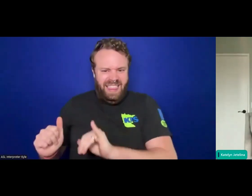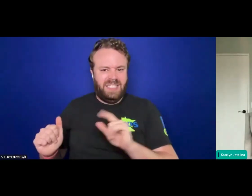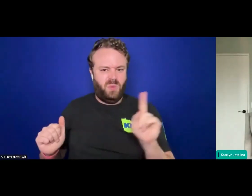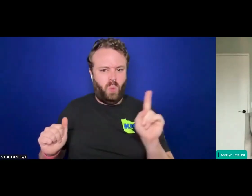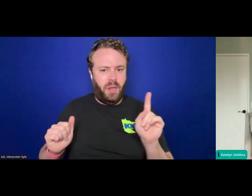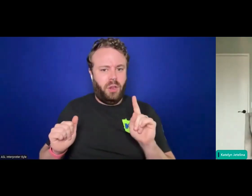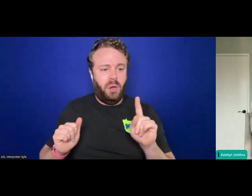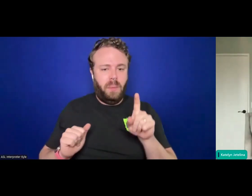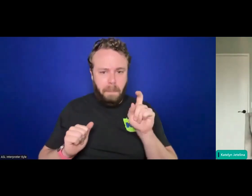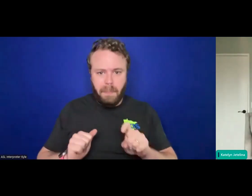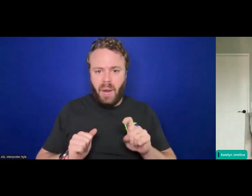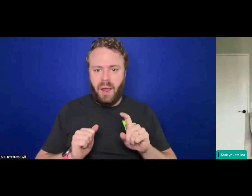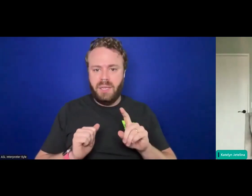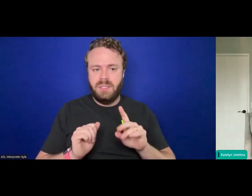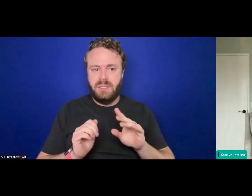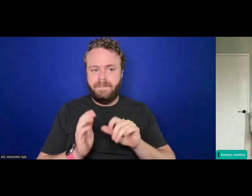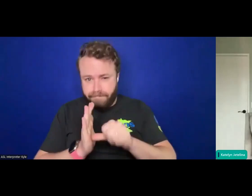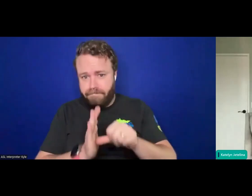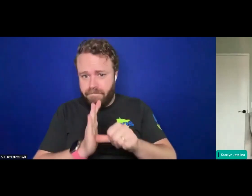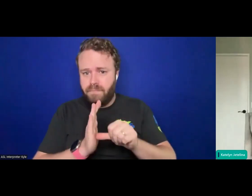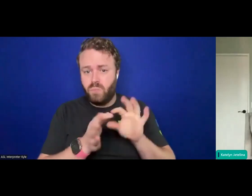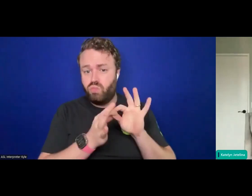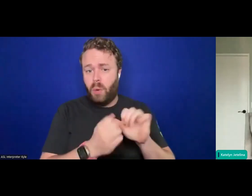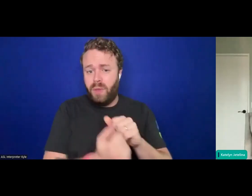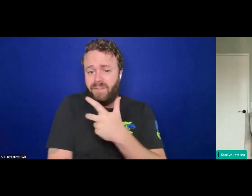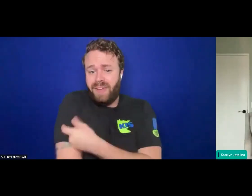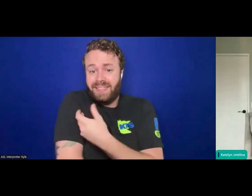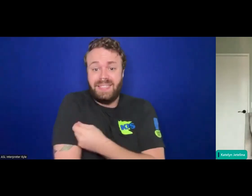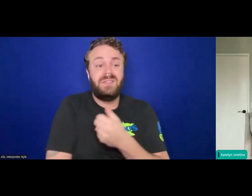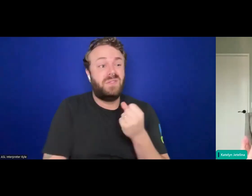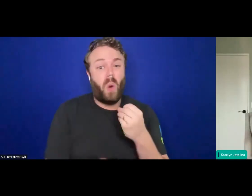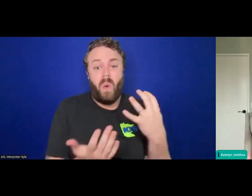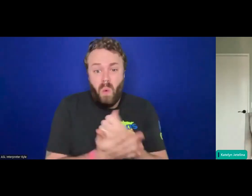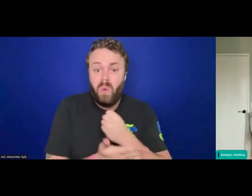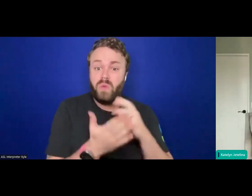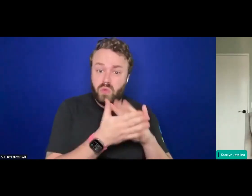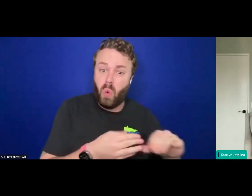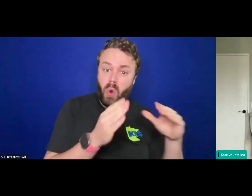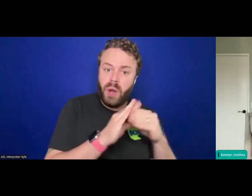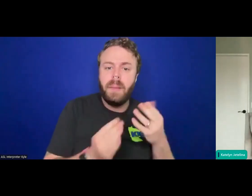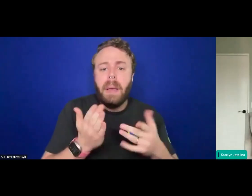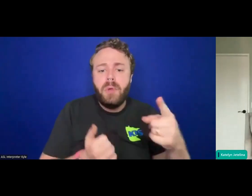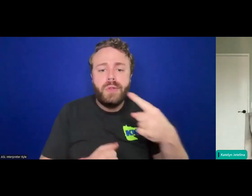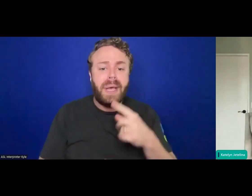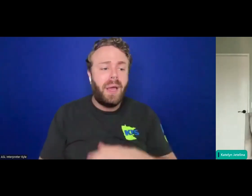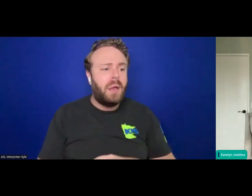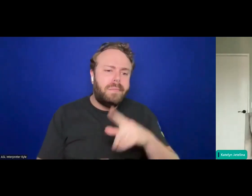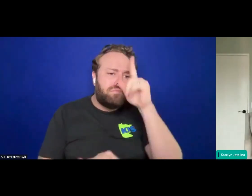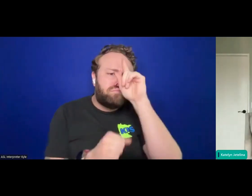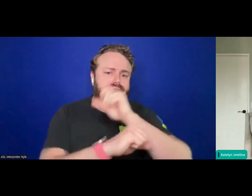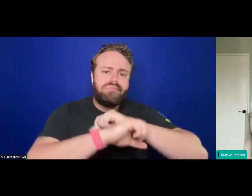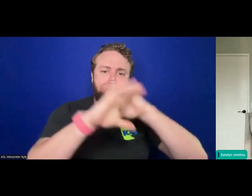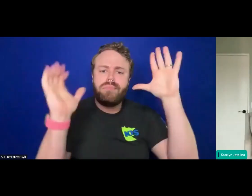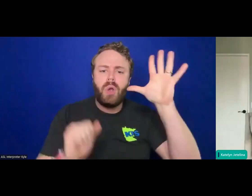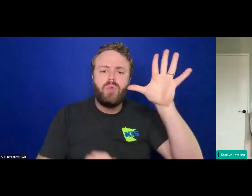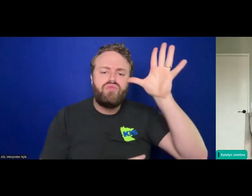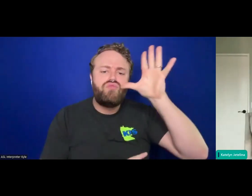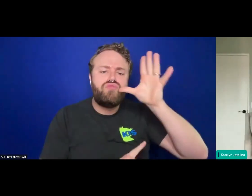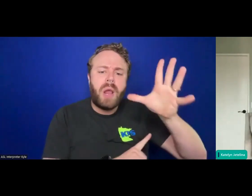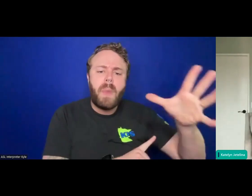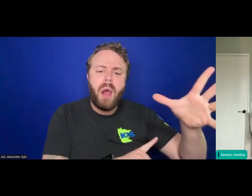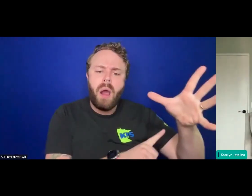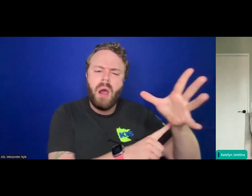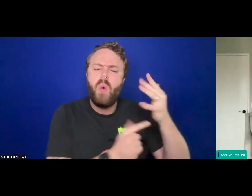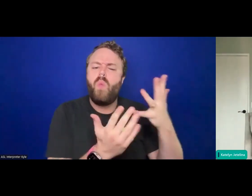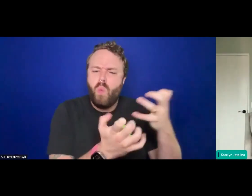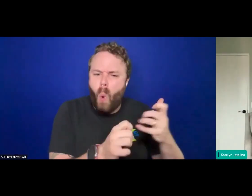much storytelling as you can, right? So for example, you could say, imagine a grandmother who wants to stay healthy enough to be at her